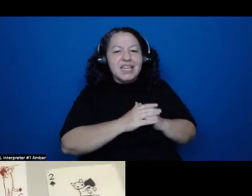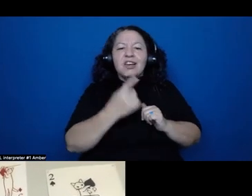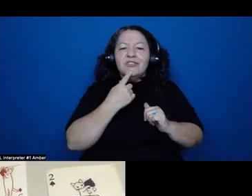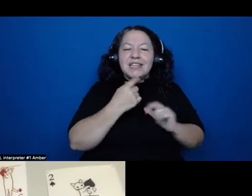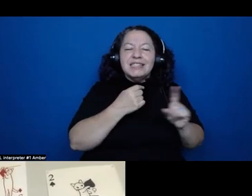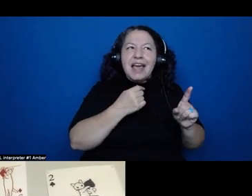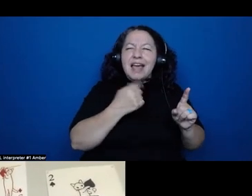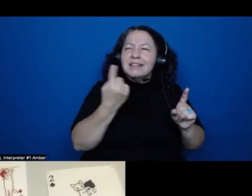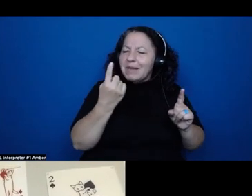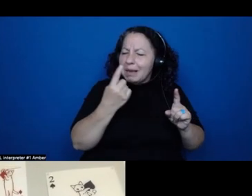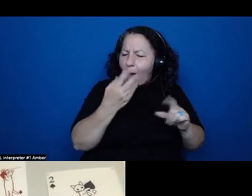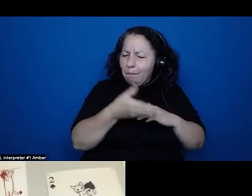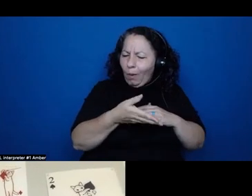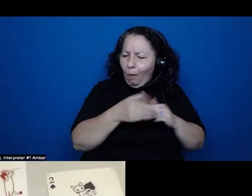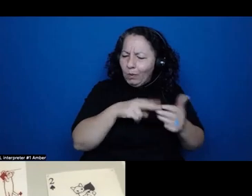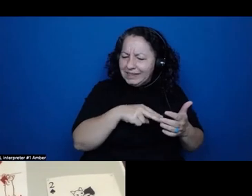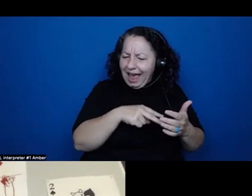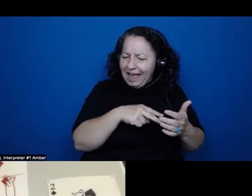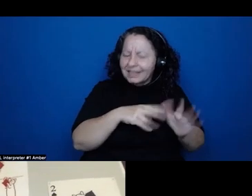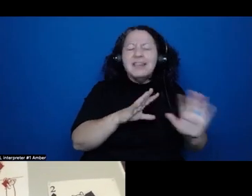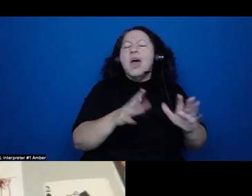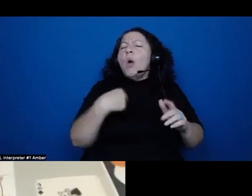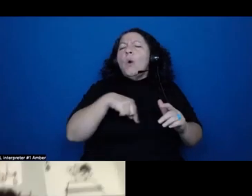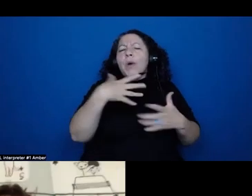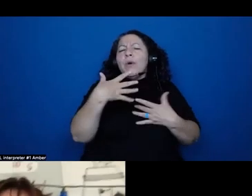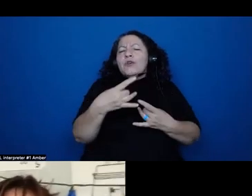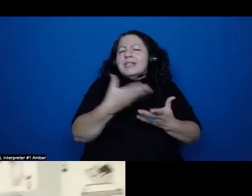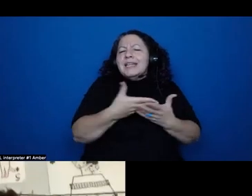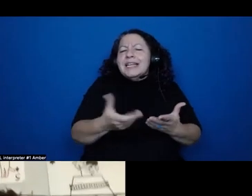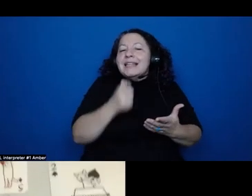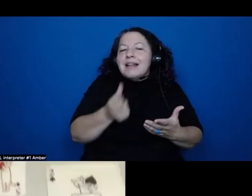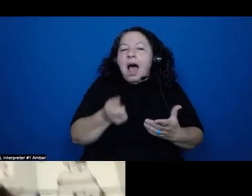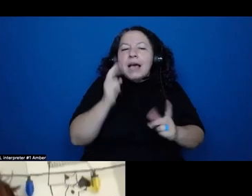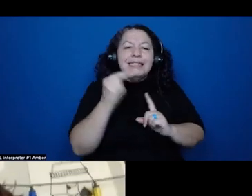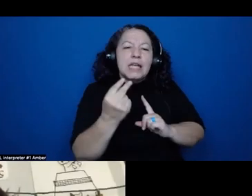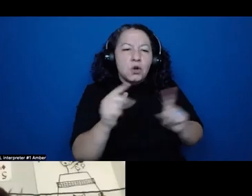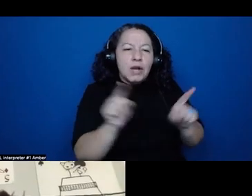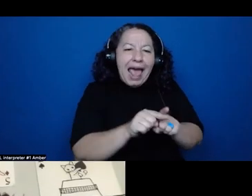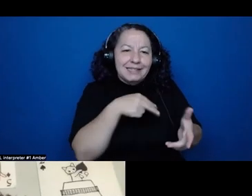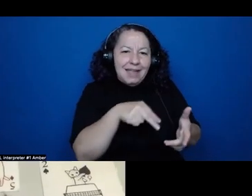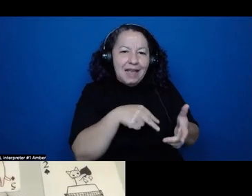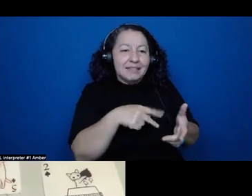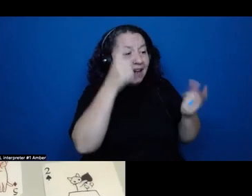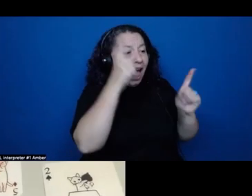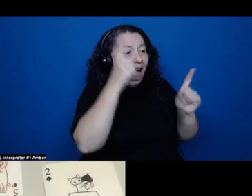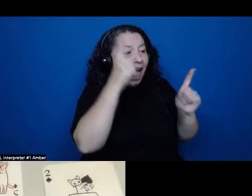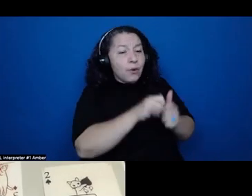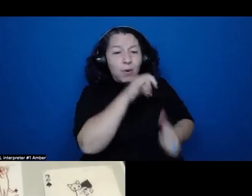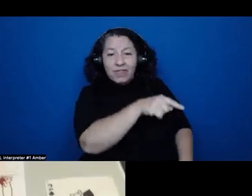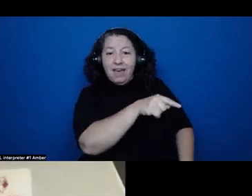to the lines of like, we're interested in stuff that's not considered dance. And I would agree with her. It's like,